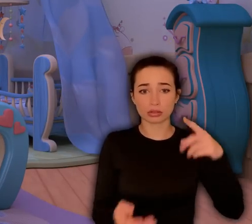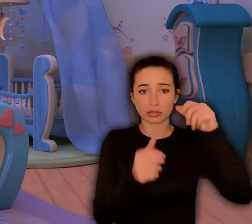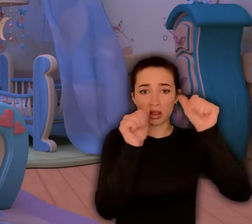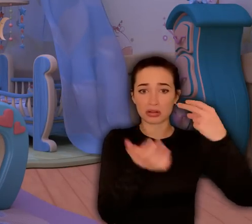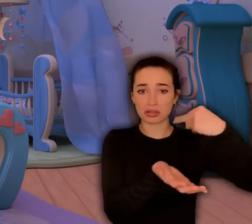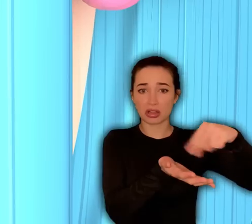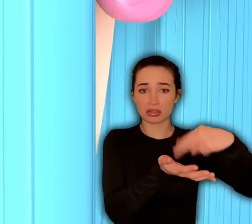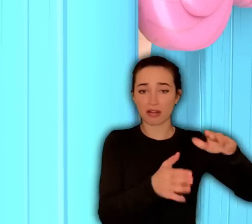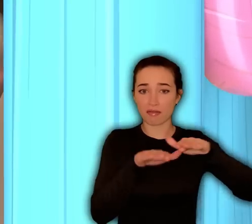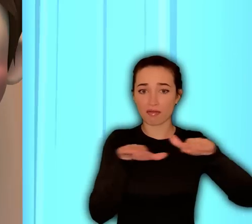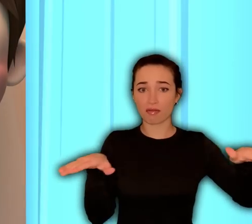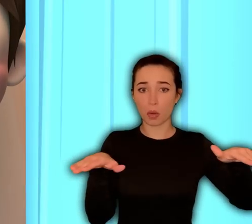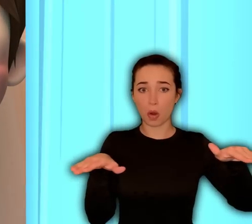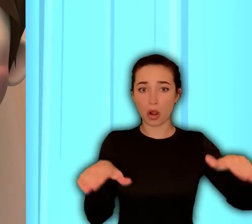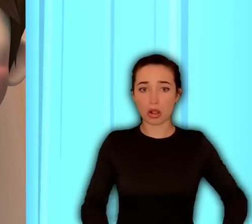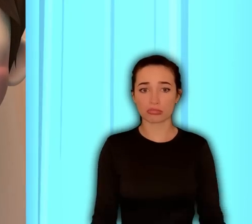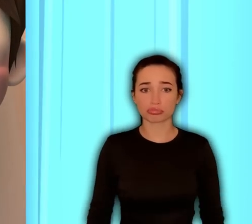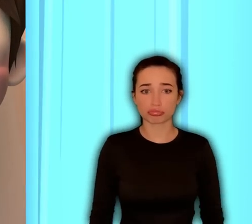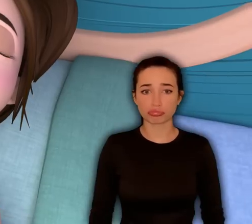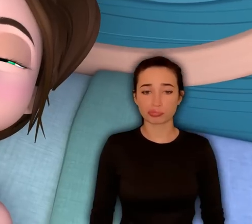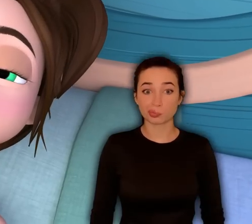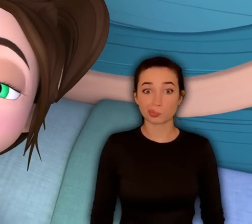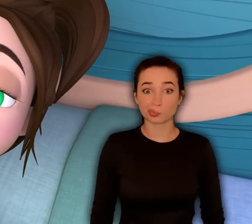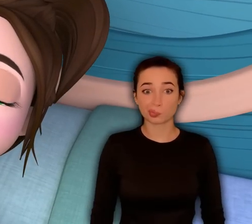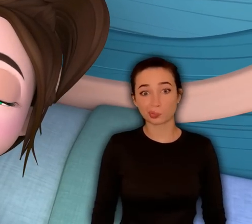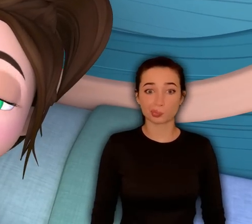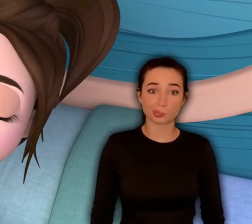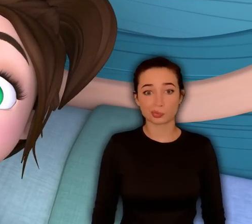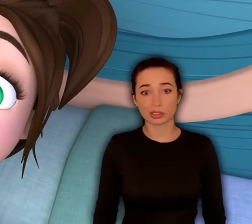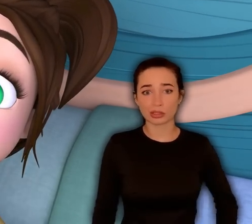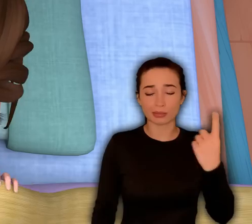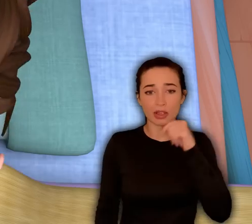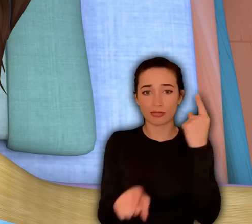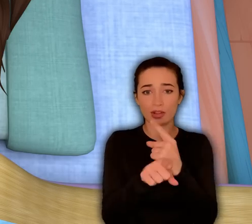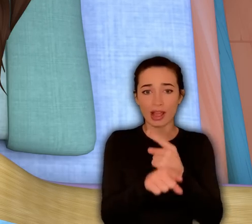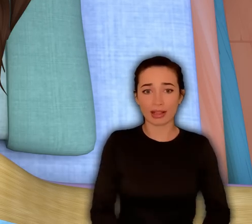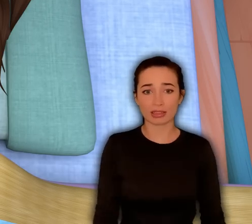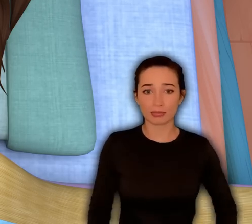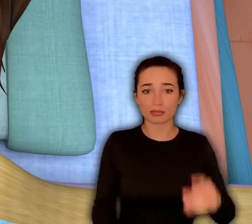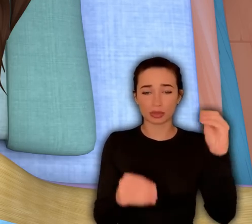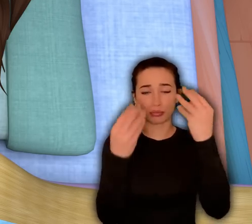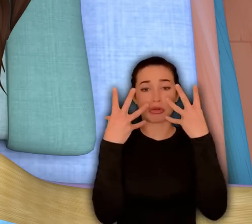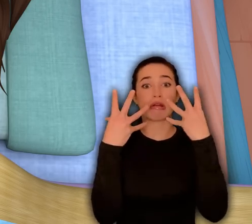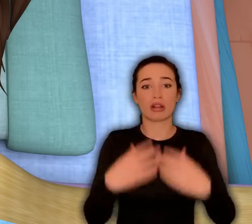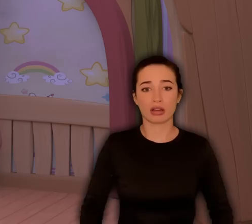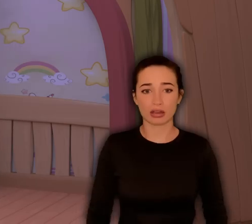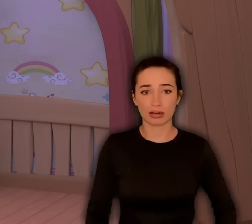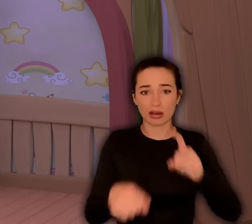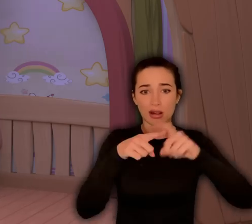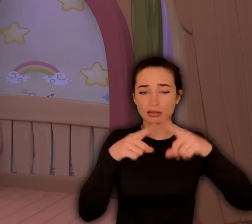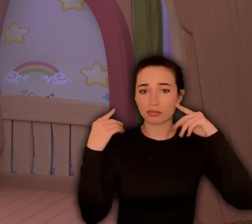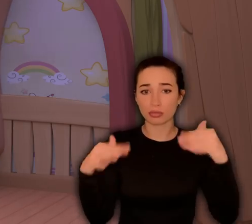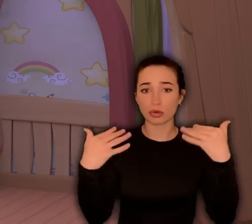Shadows are dancing on the floor something's not right shining